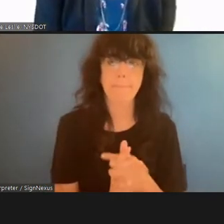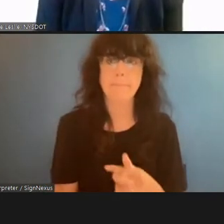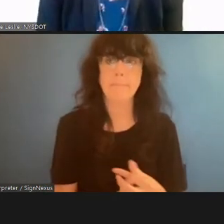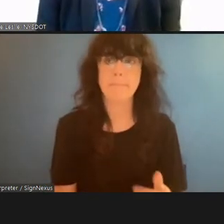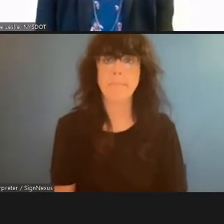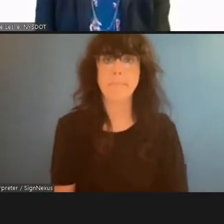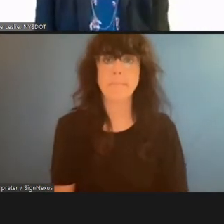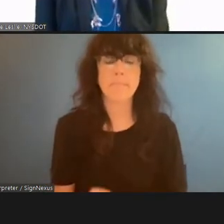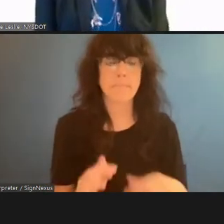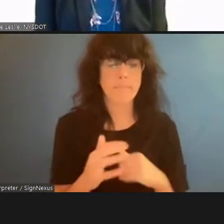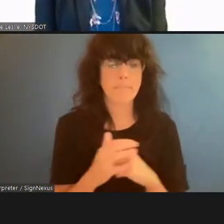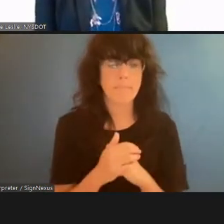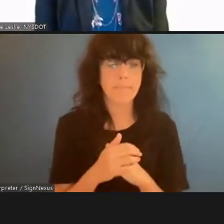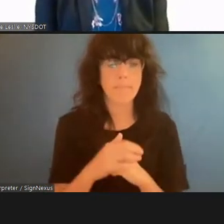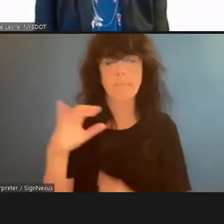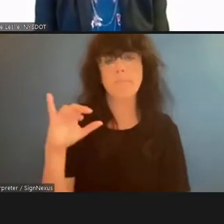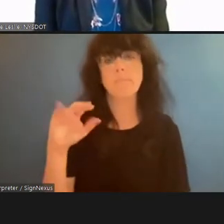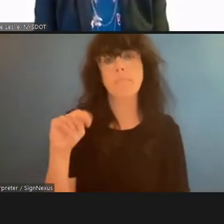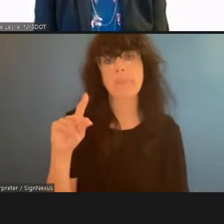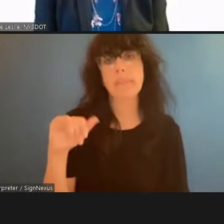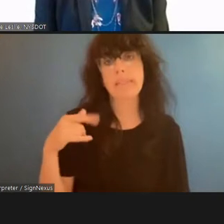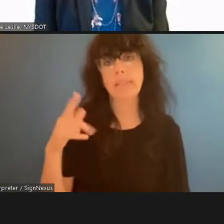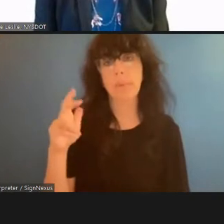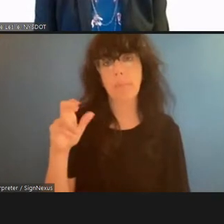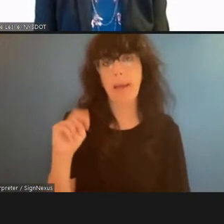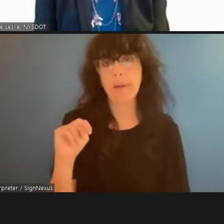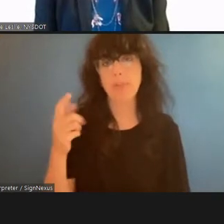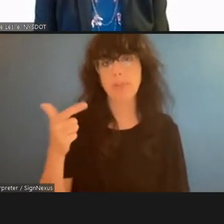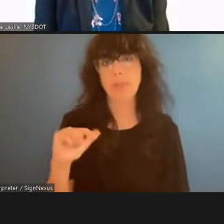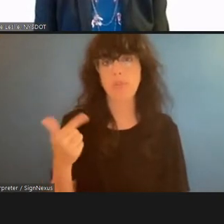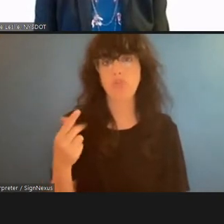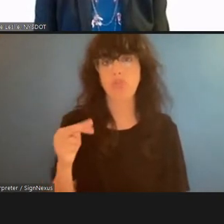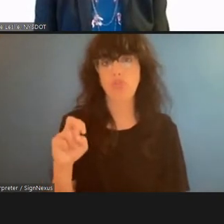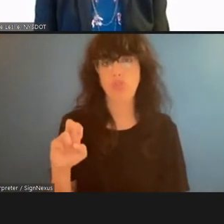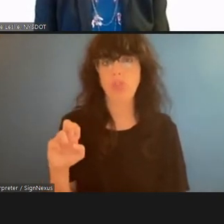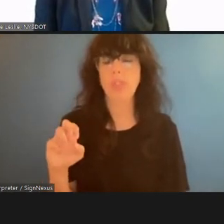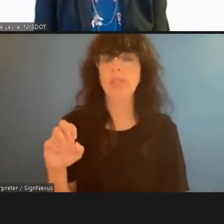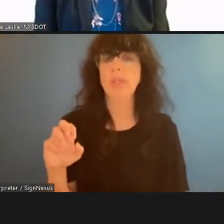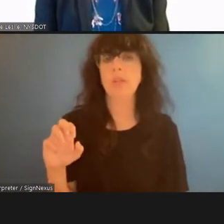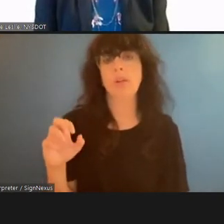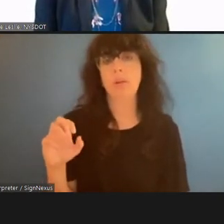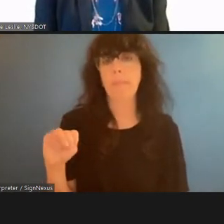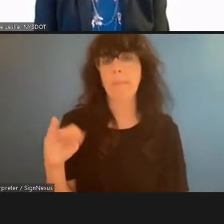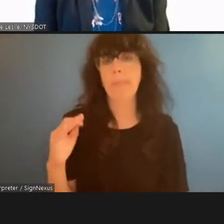our next speaker is cindy patterson followed by jean darcel michelle